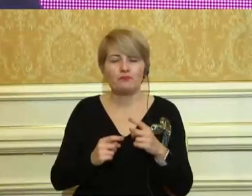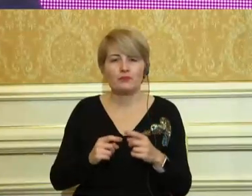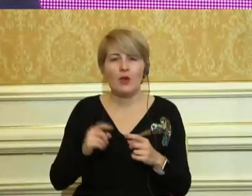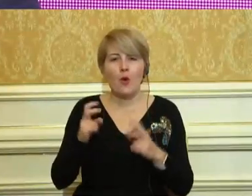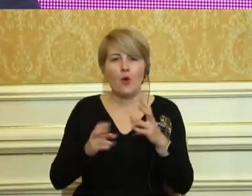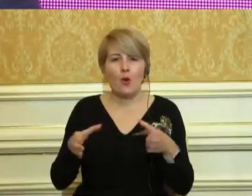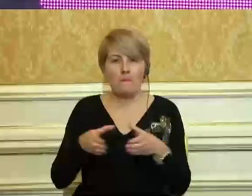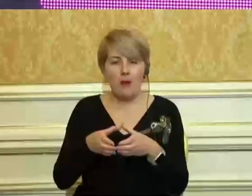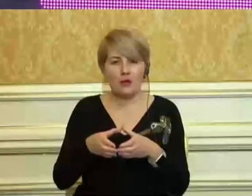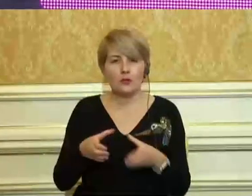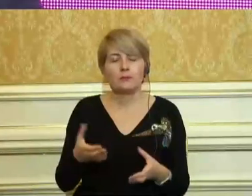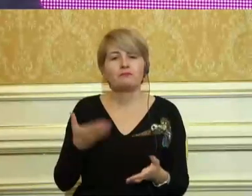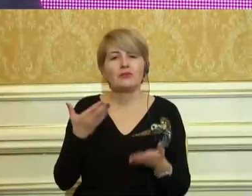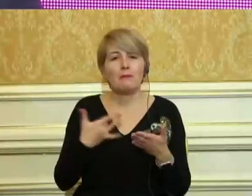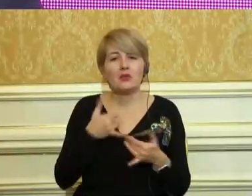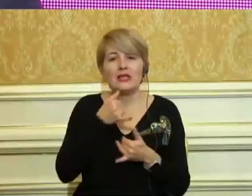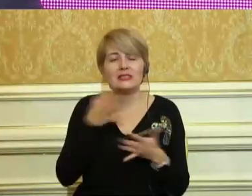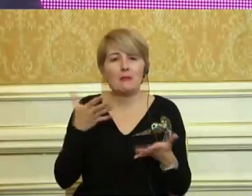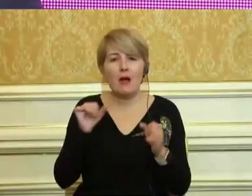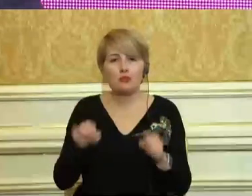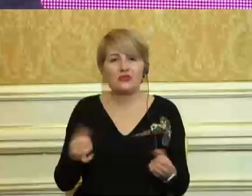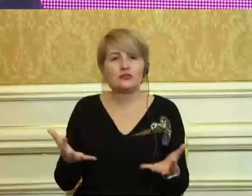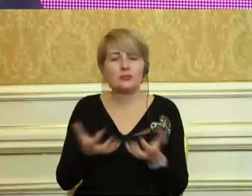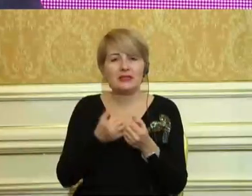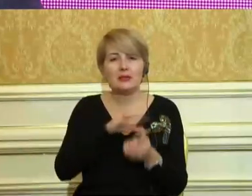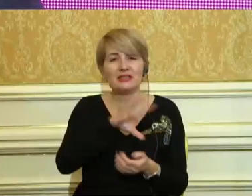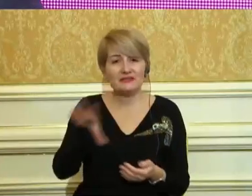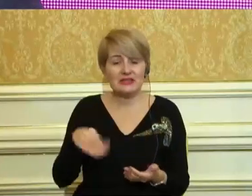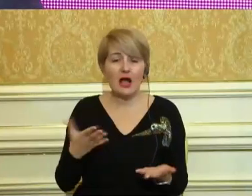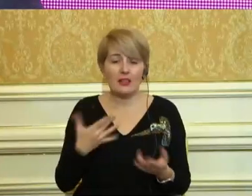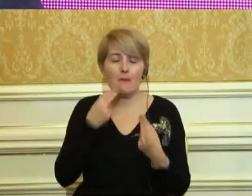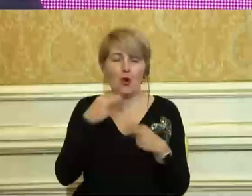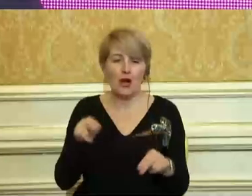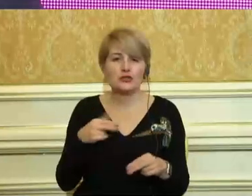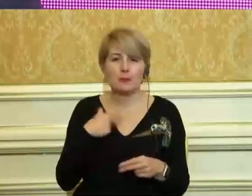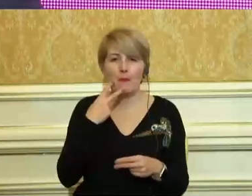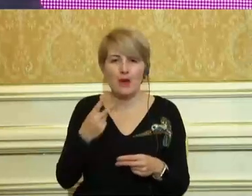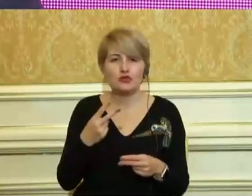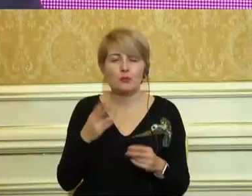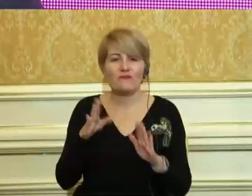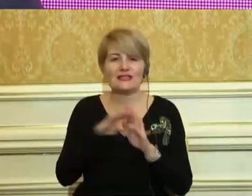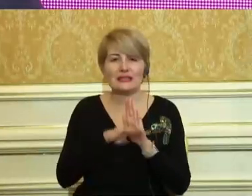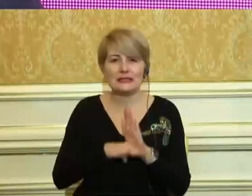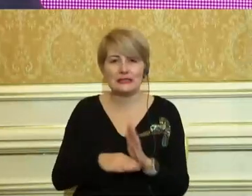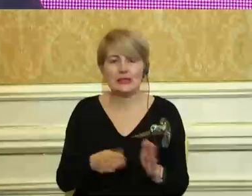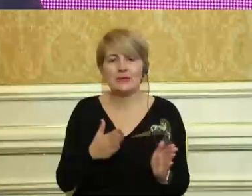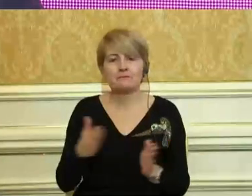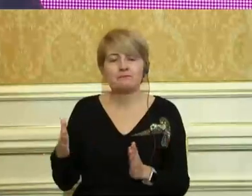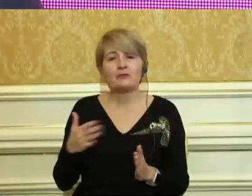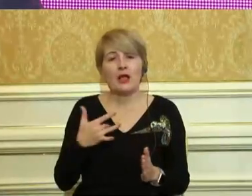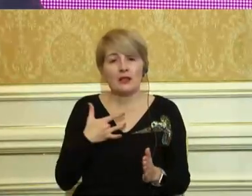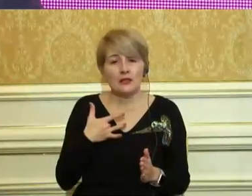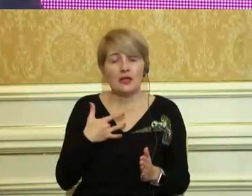those statistics. Nationally, our government launched the Women Entrepreneurship Strategy in their federal budget